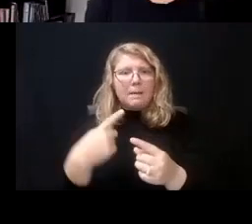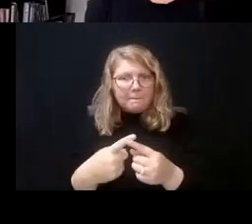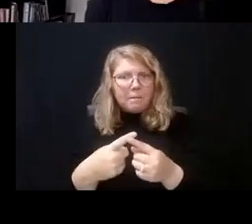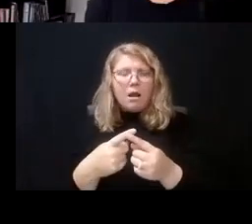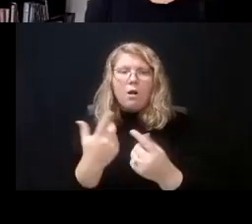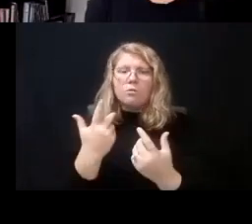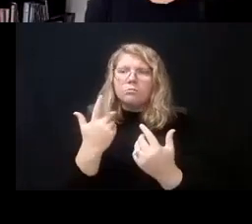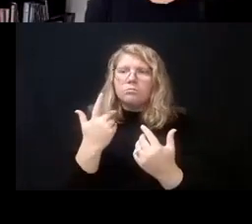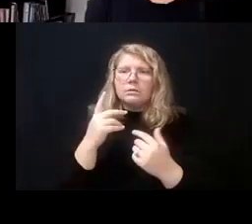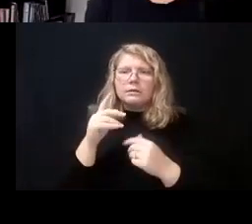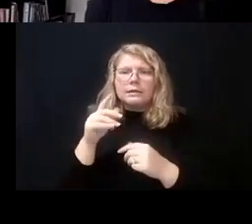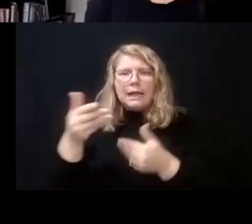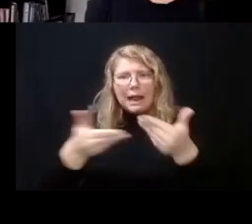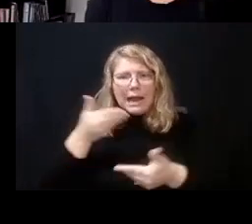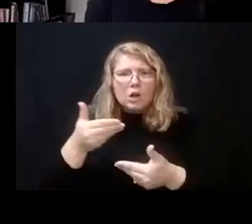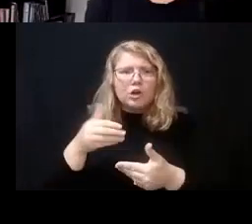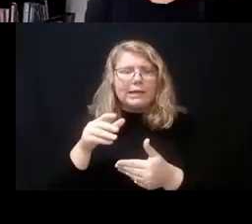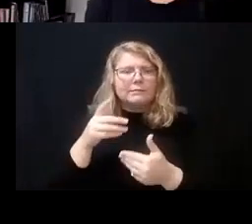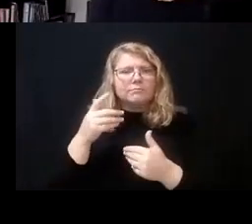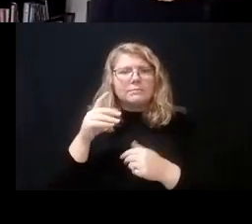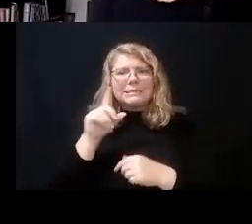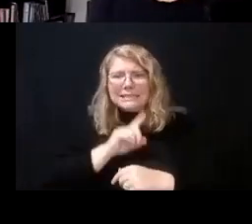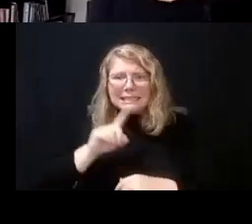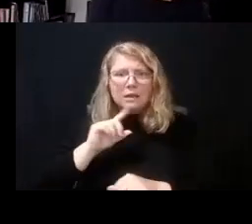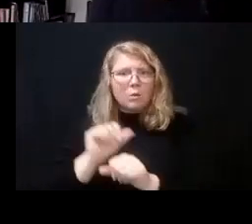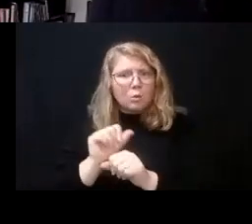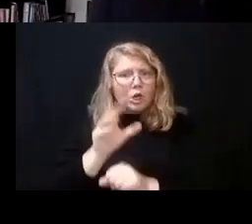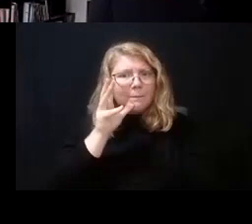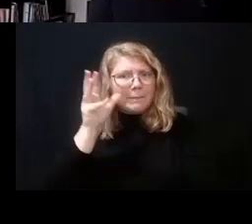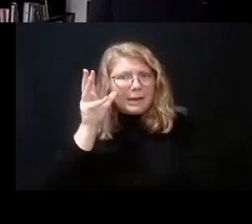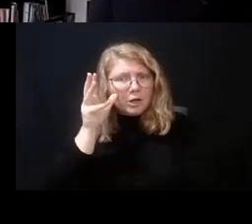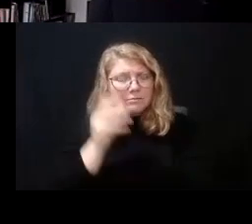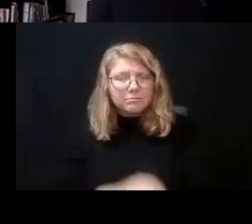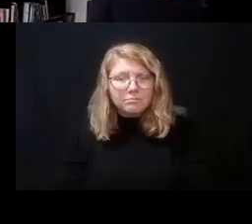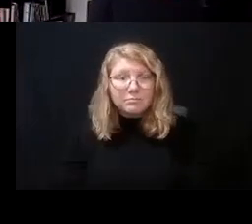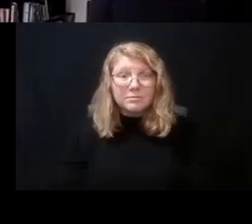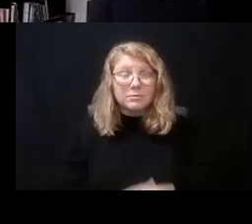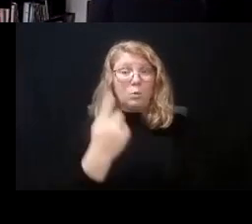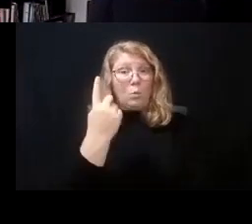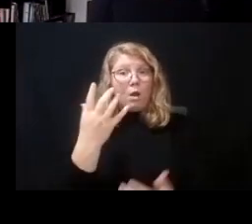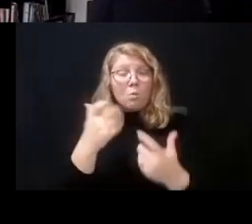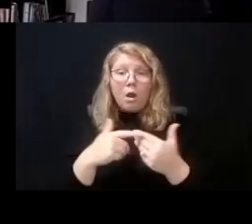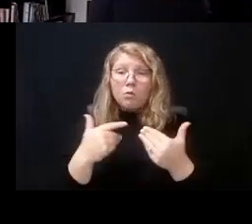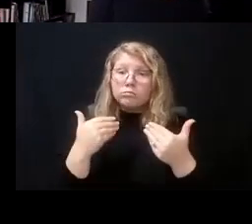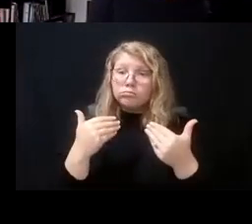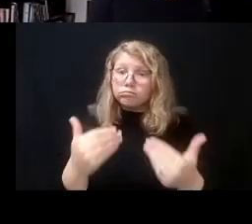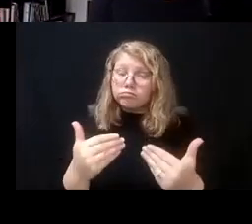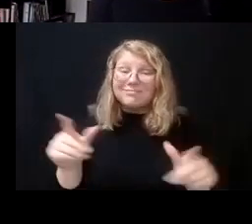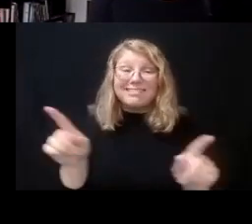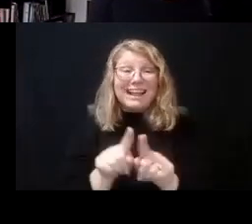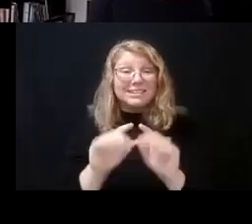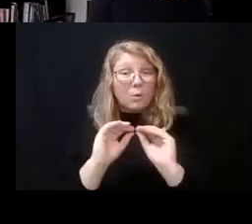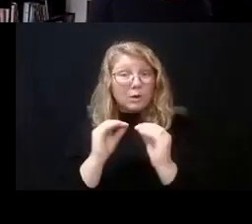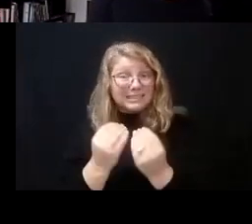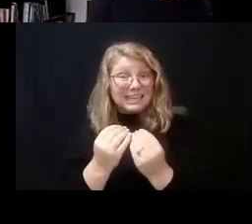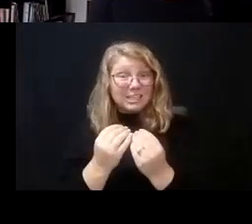sustainably? Because the value that we wanted to move forward was as an organization